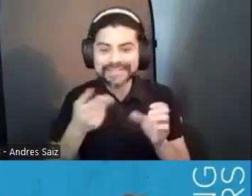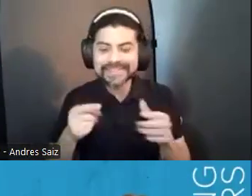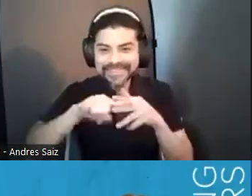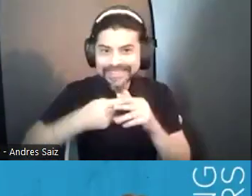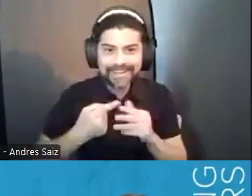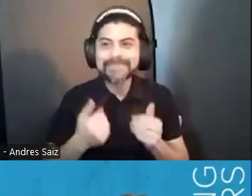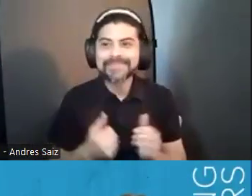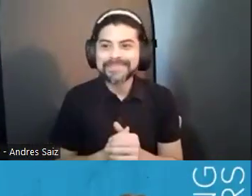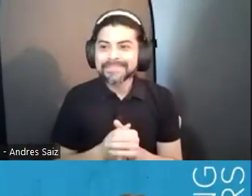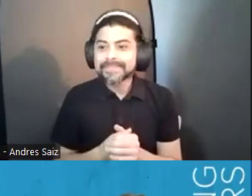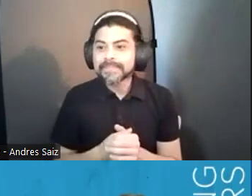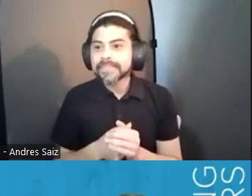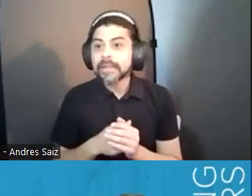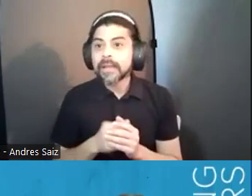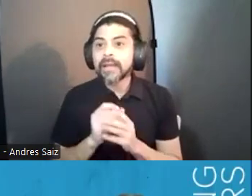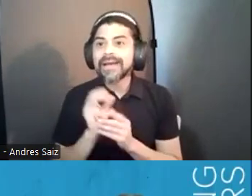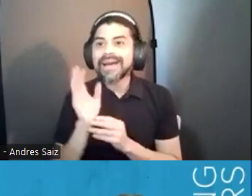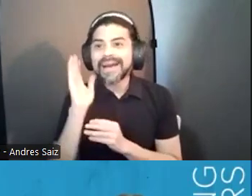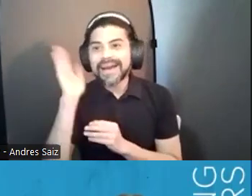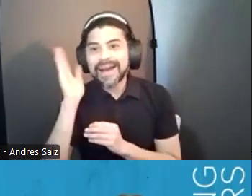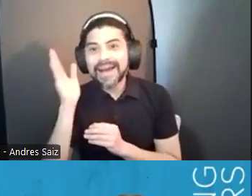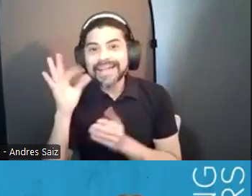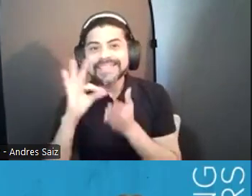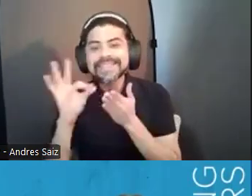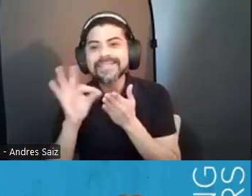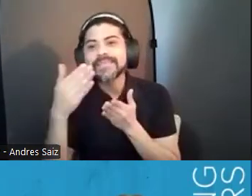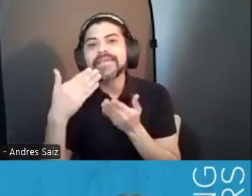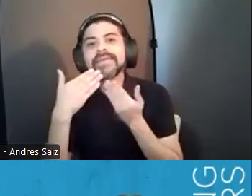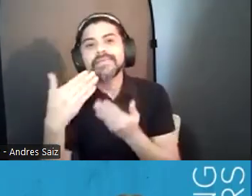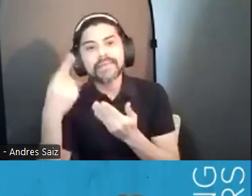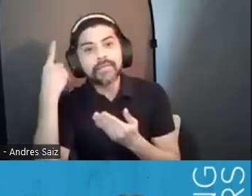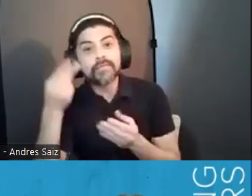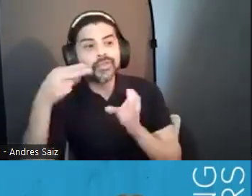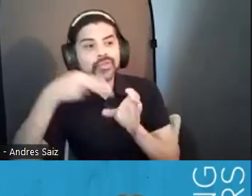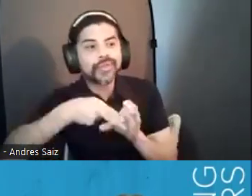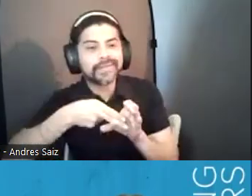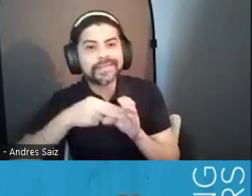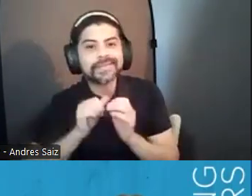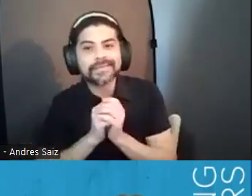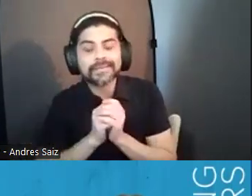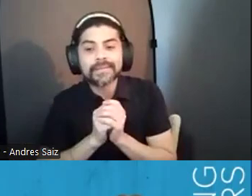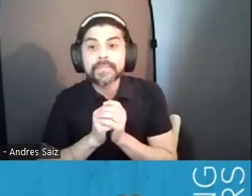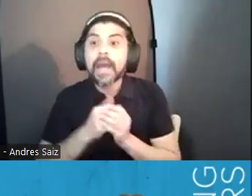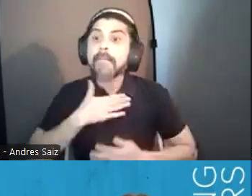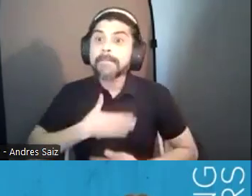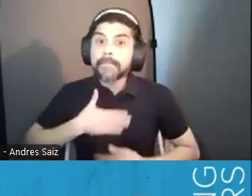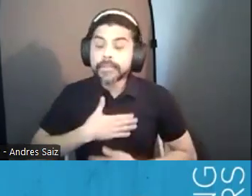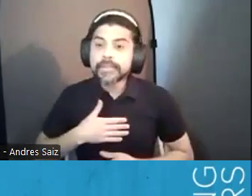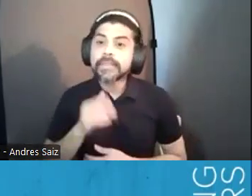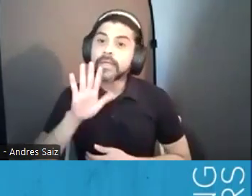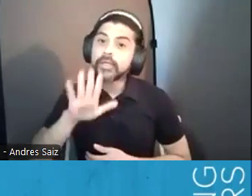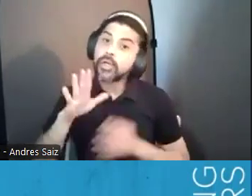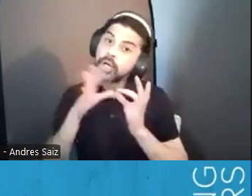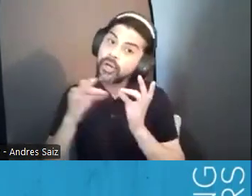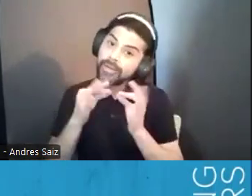please. Hi, Secretary. Thank you so much for joining us. Appreciate your